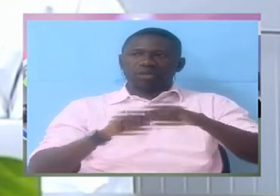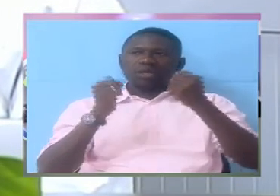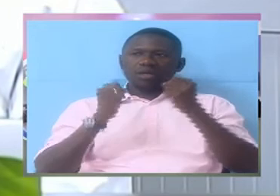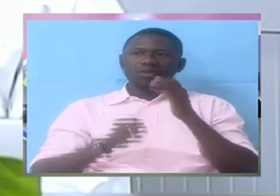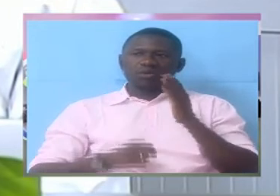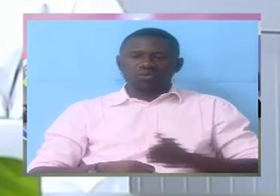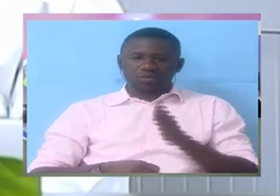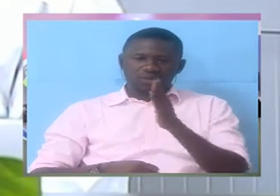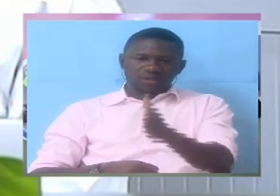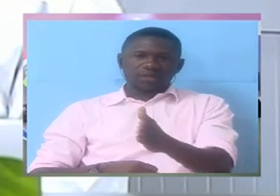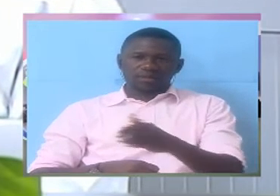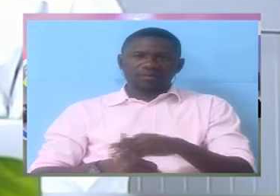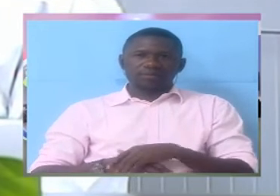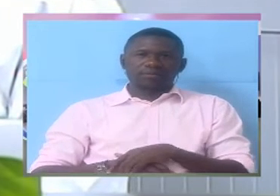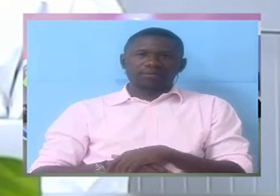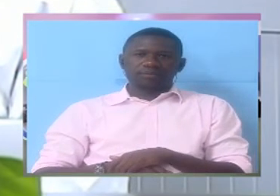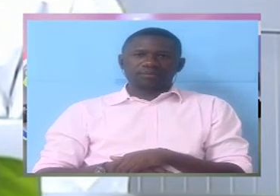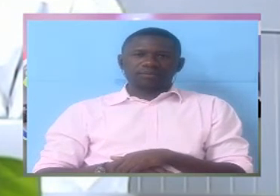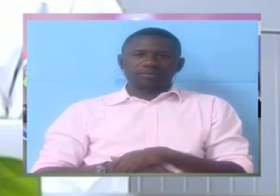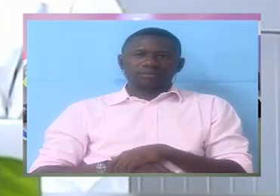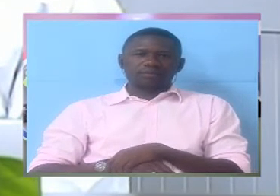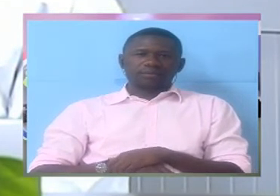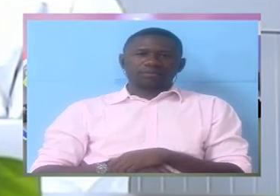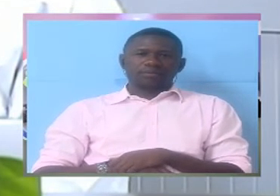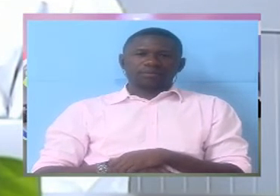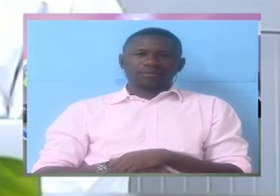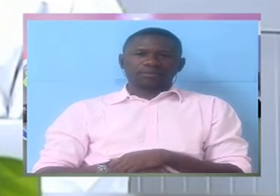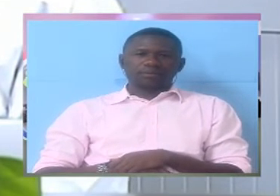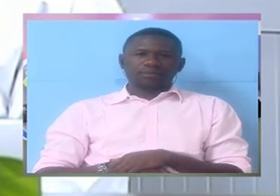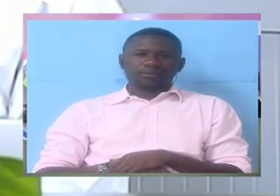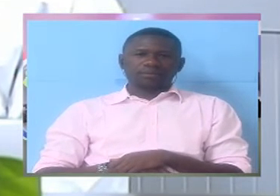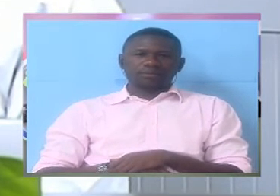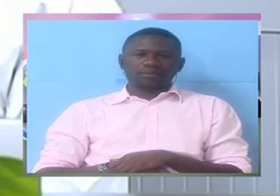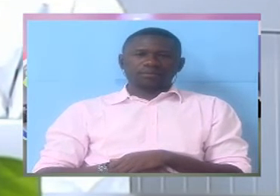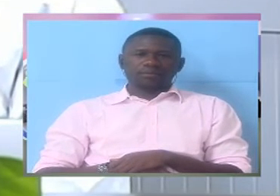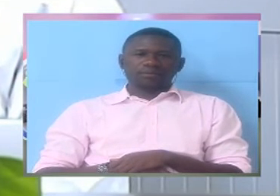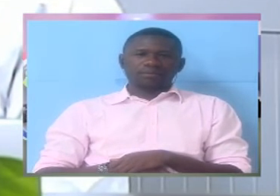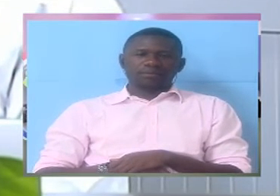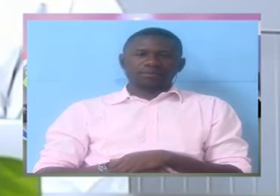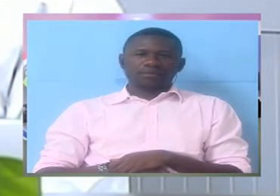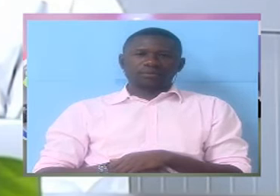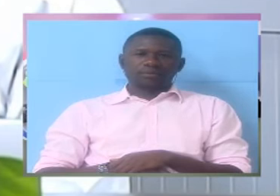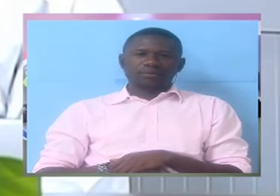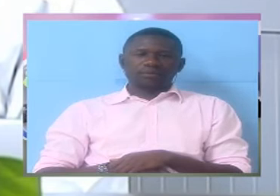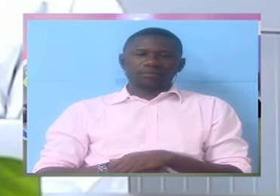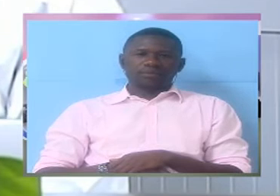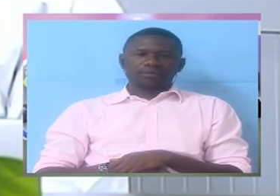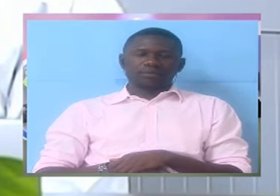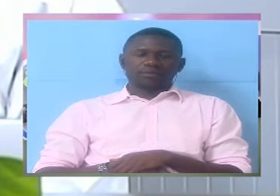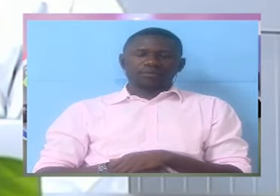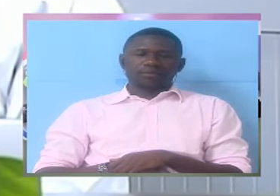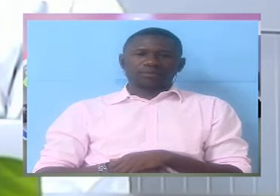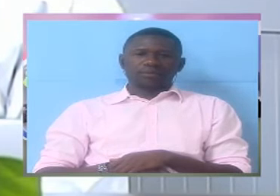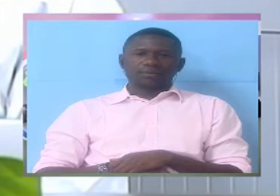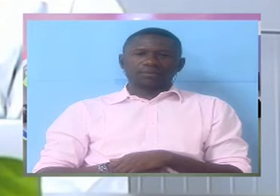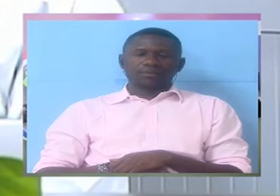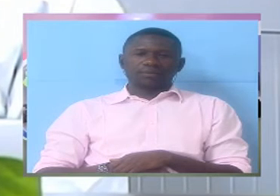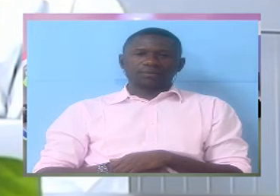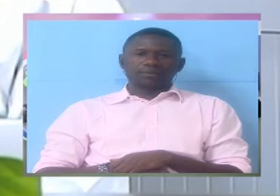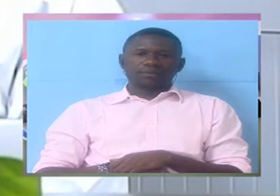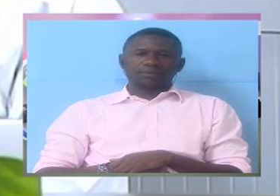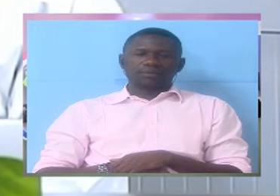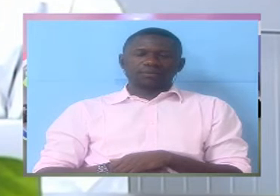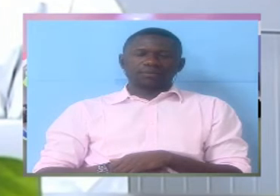your closing remarks, you can add it there, the advice or whatever good things you have to